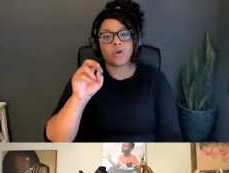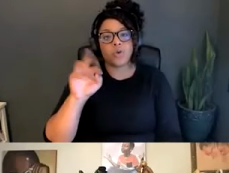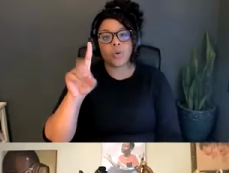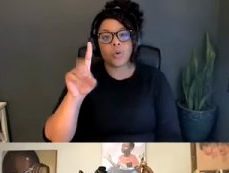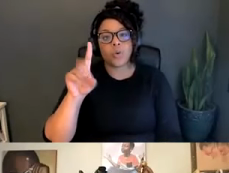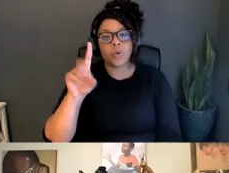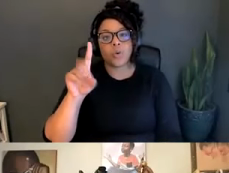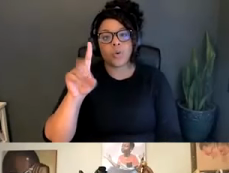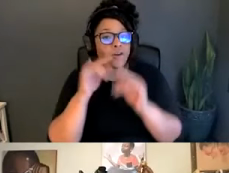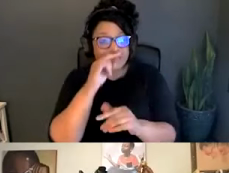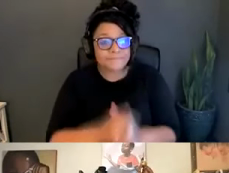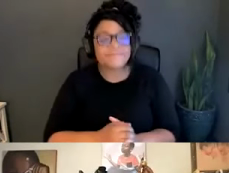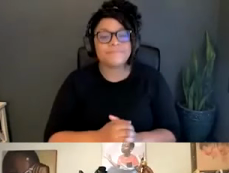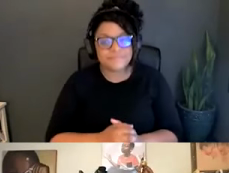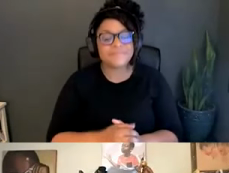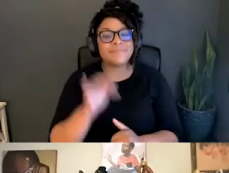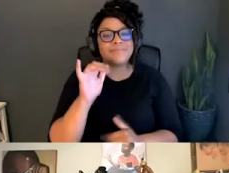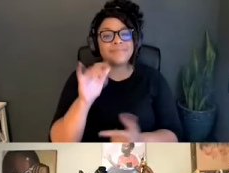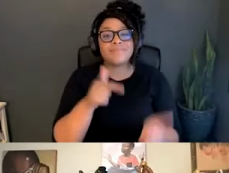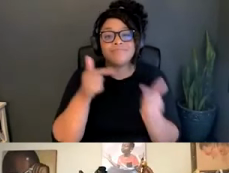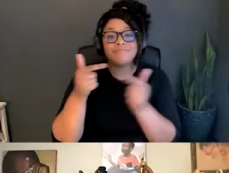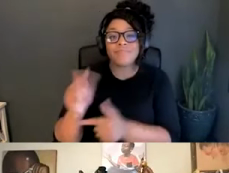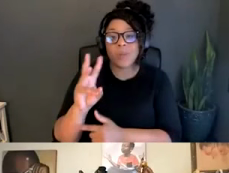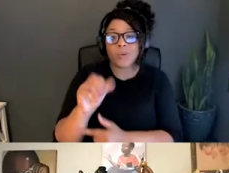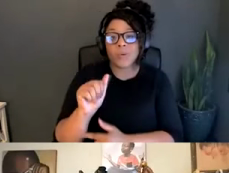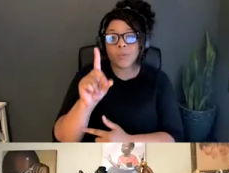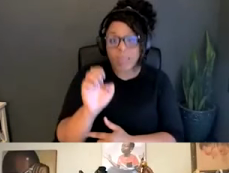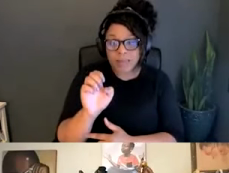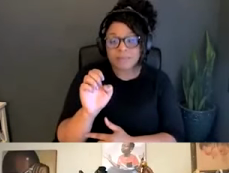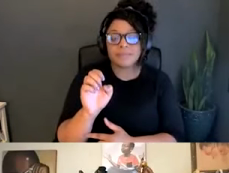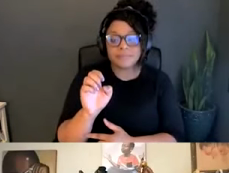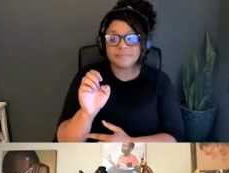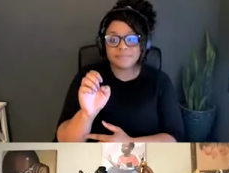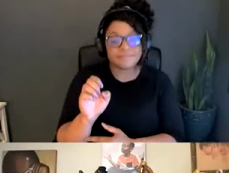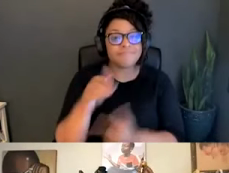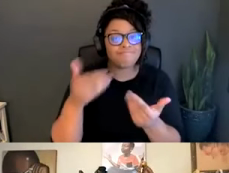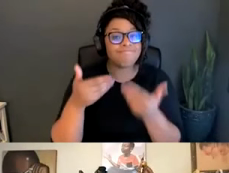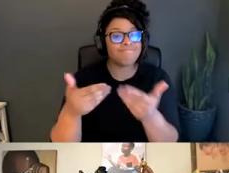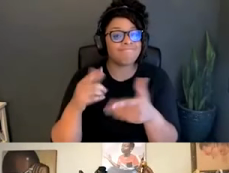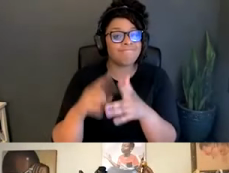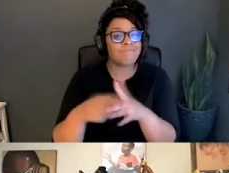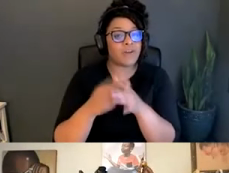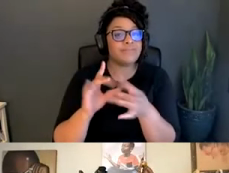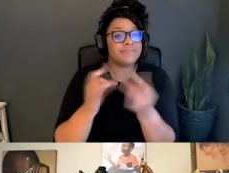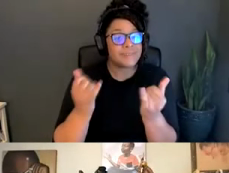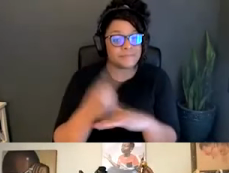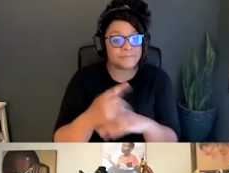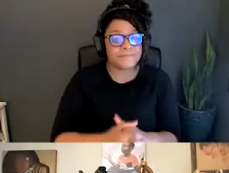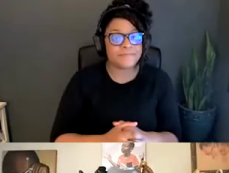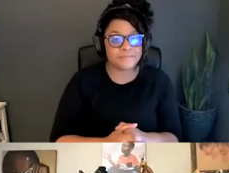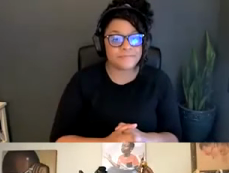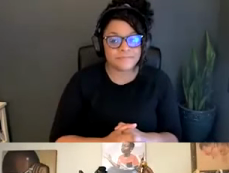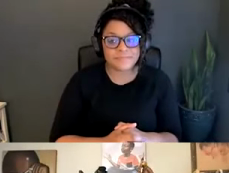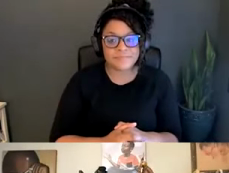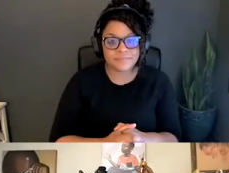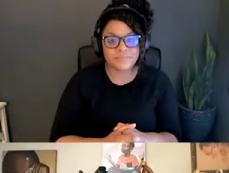children. And so Wade, I am going to turn it over to you to kick us off today. Jen,